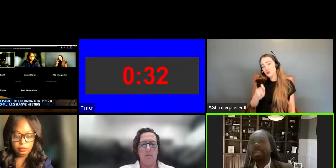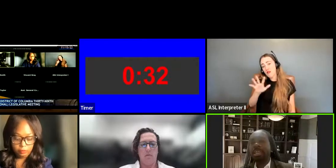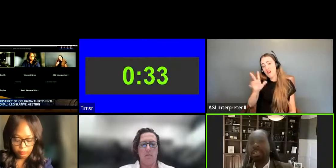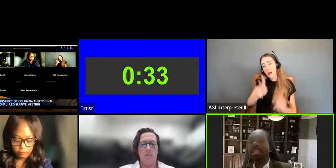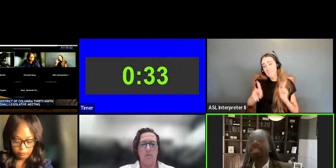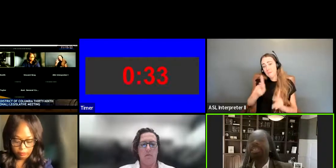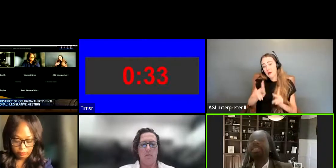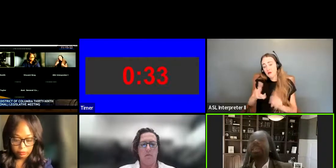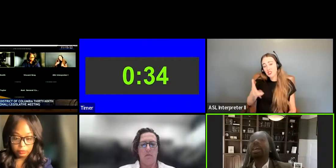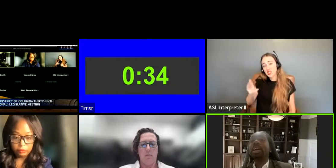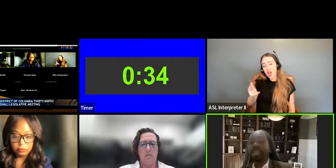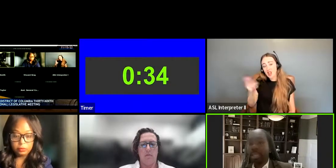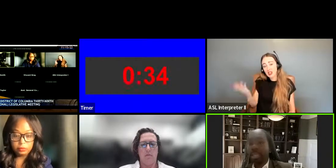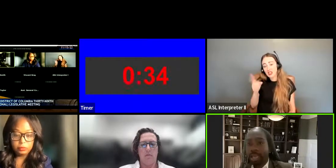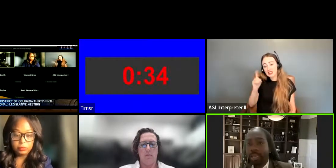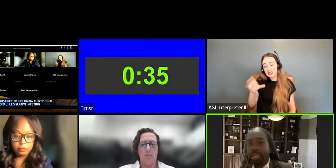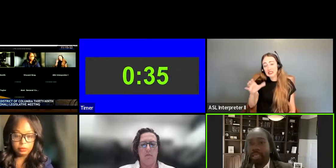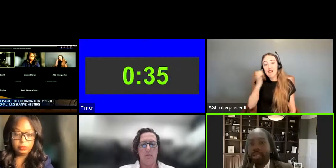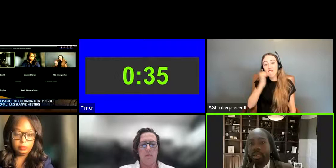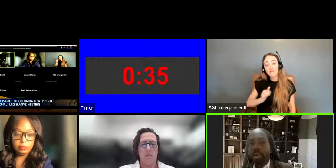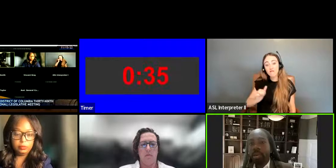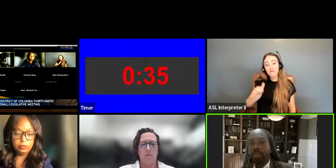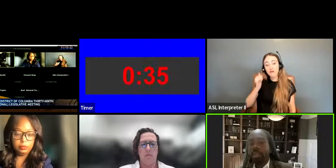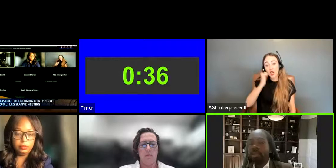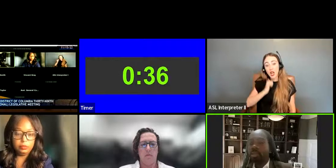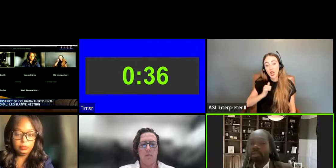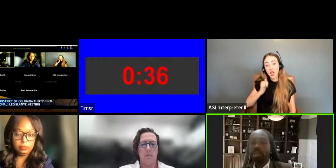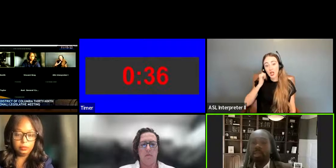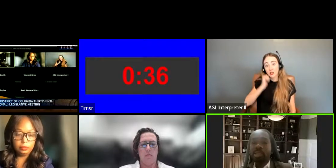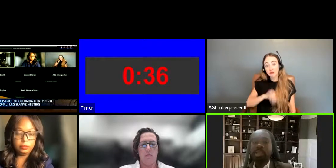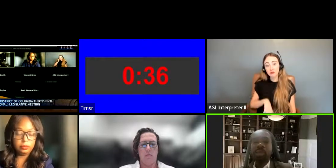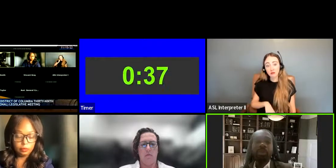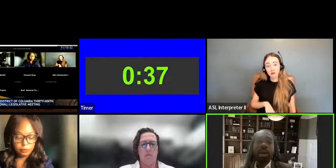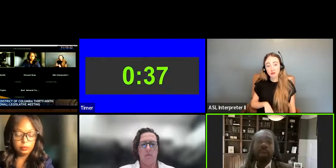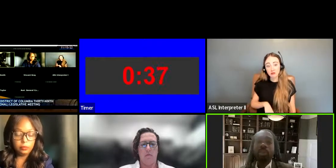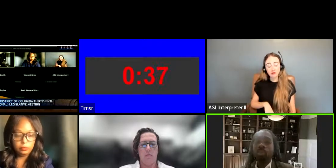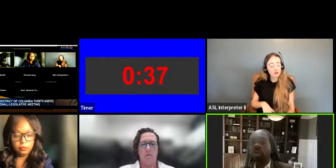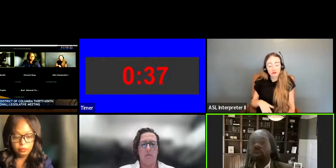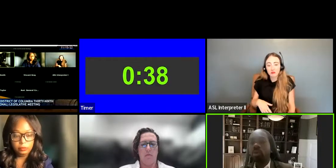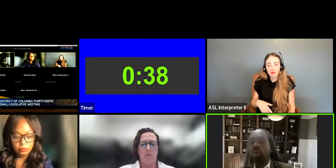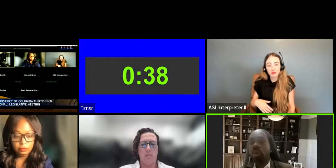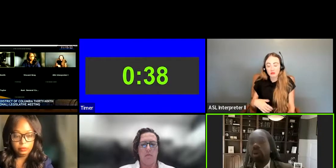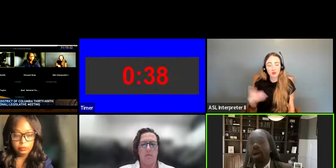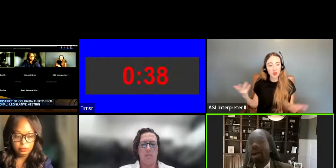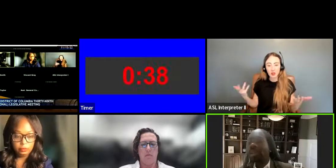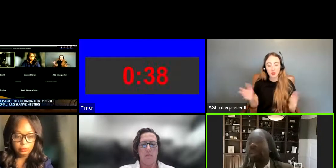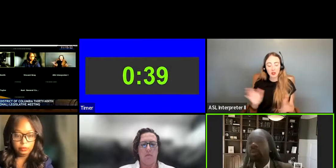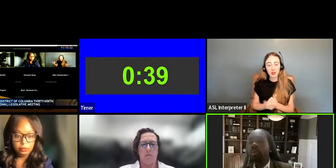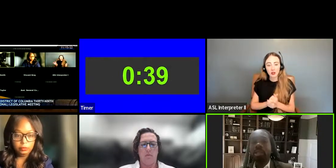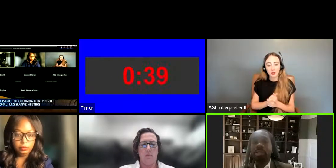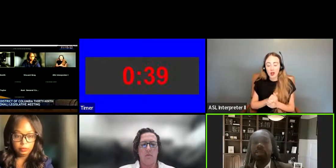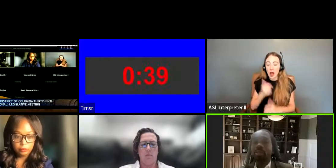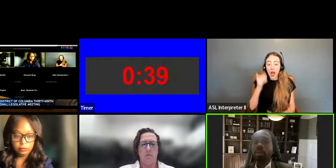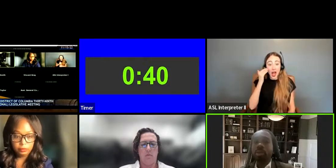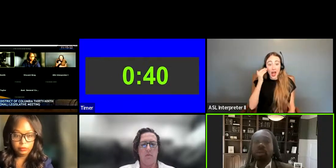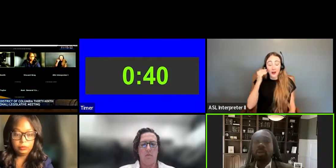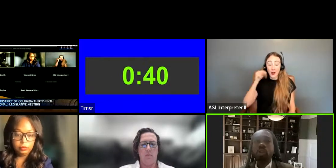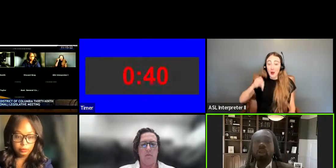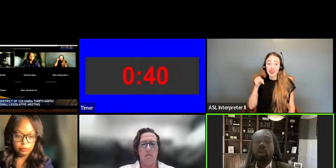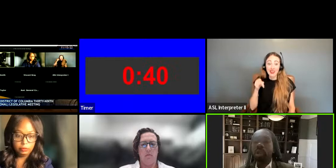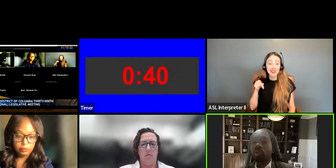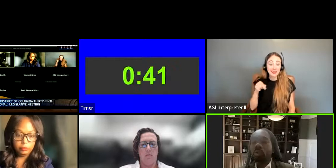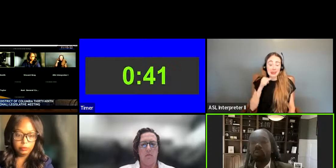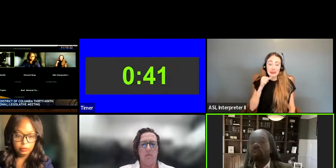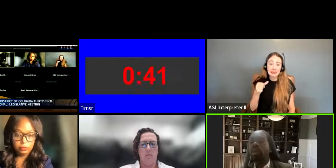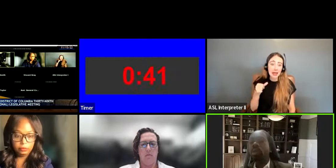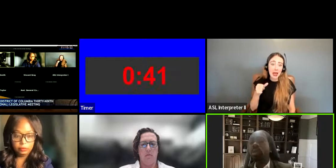shot in DC a day. And it's simply out of control. And so I know this doesn't